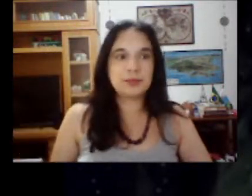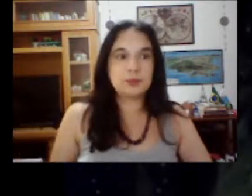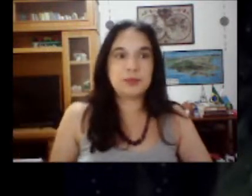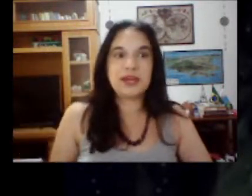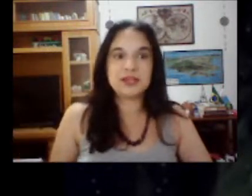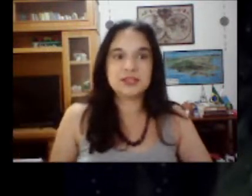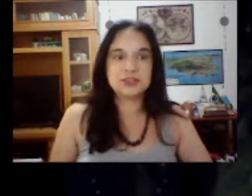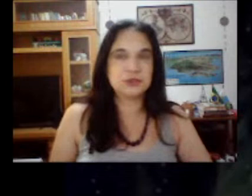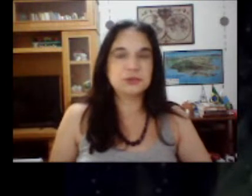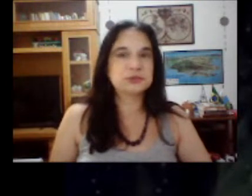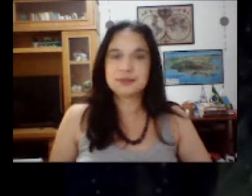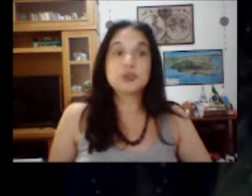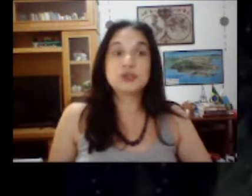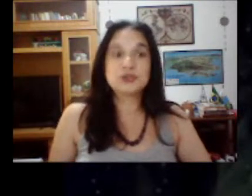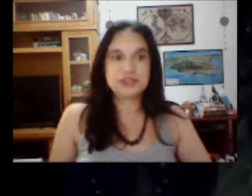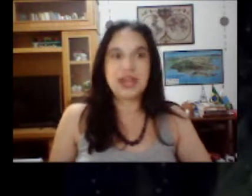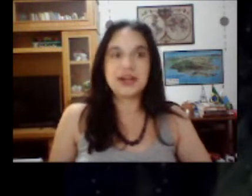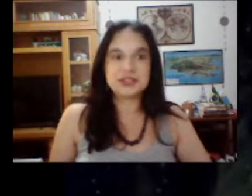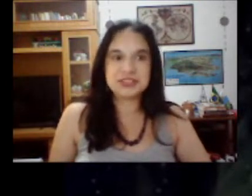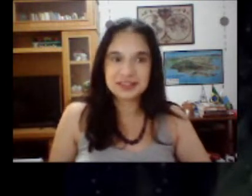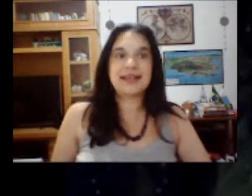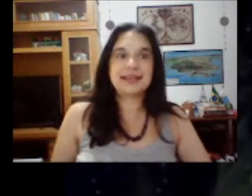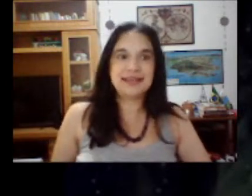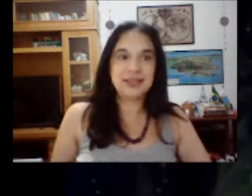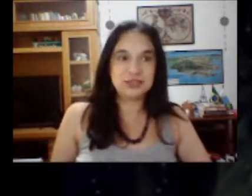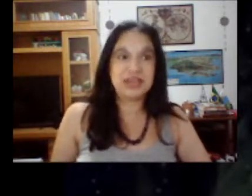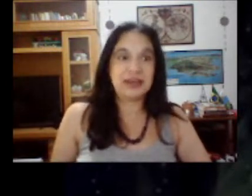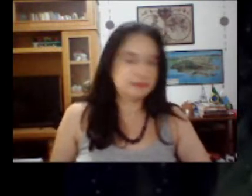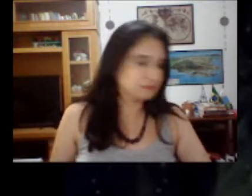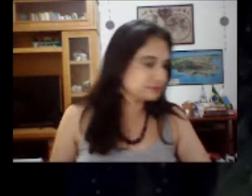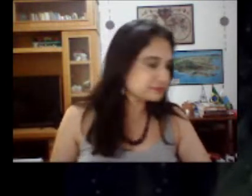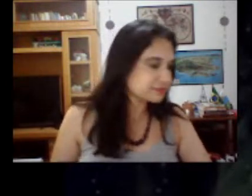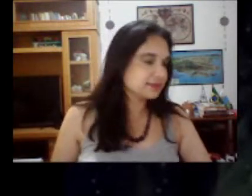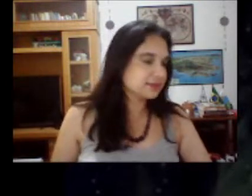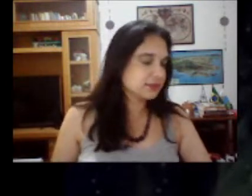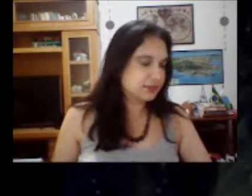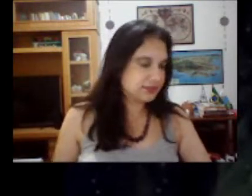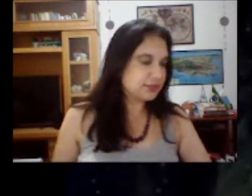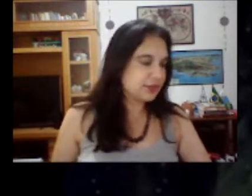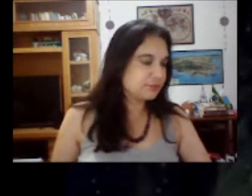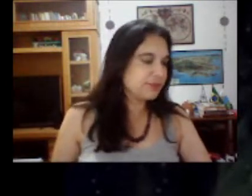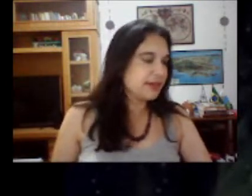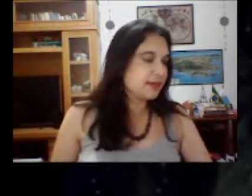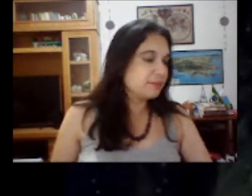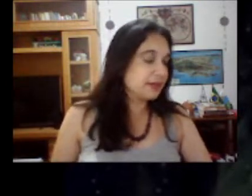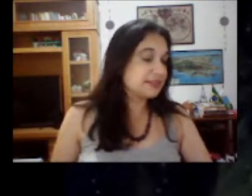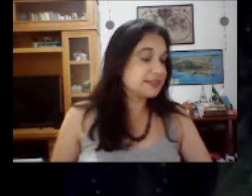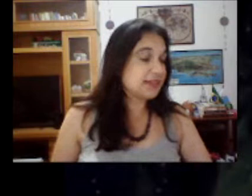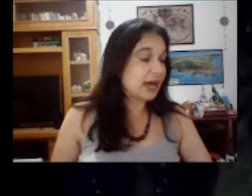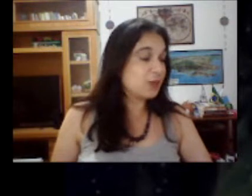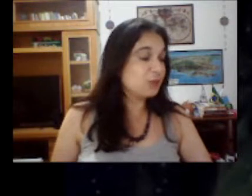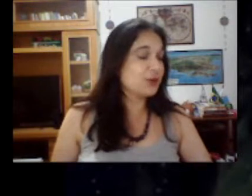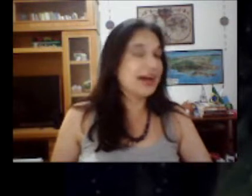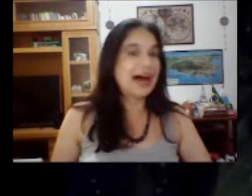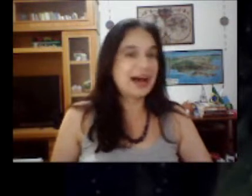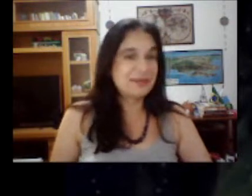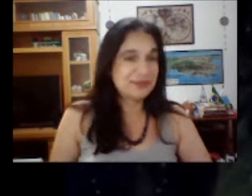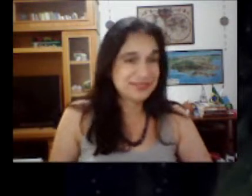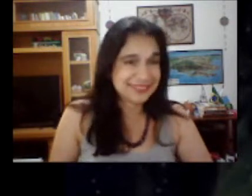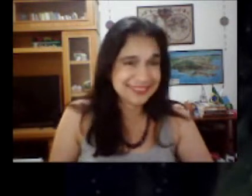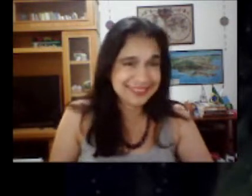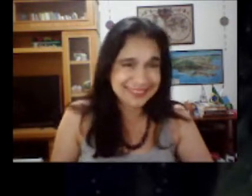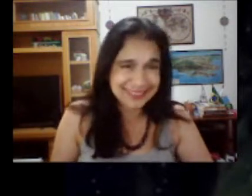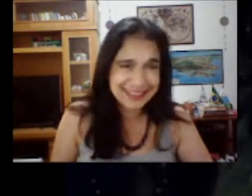wasn't prepared to produce heirs at the age of 10. Continuing, but the time will